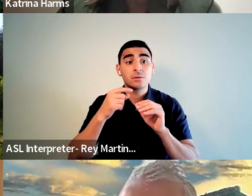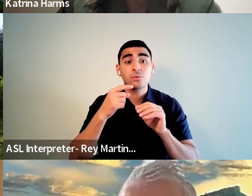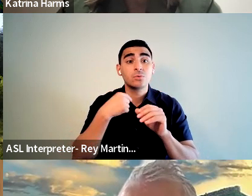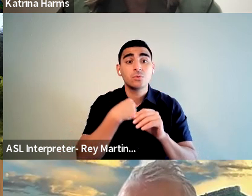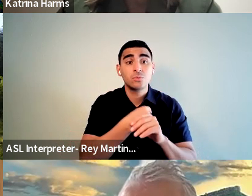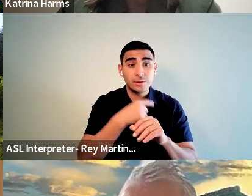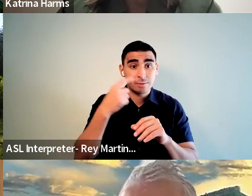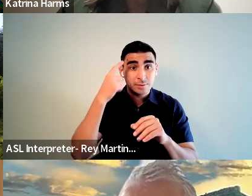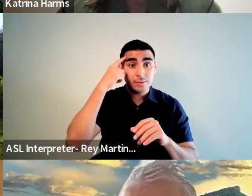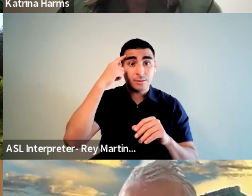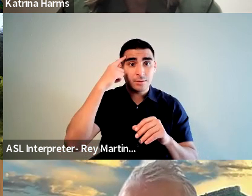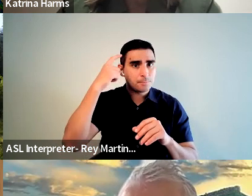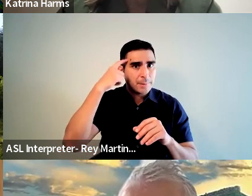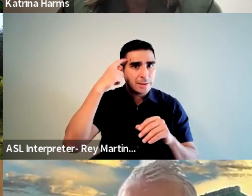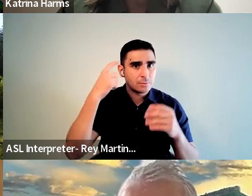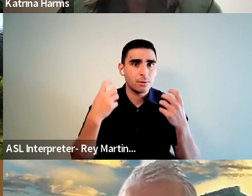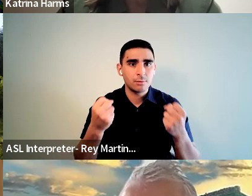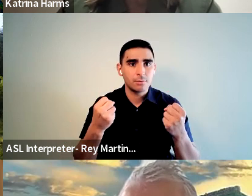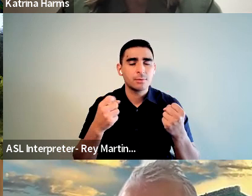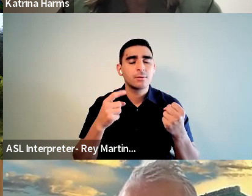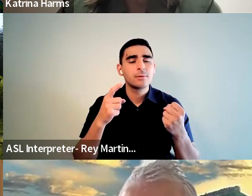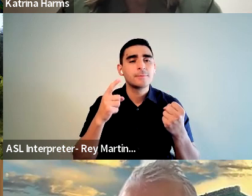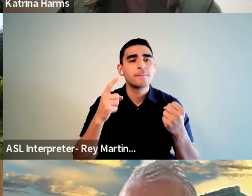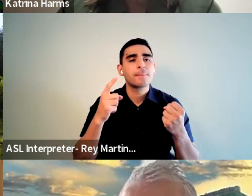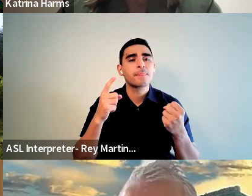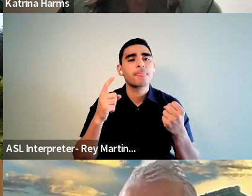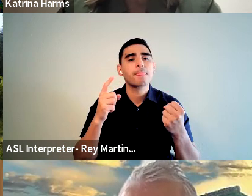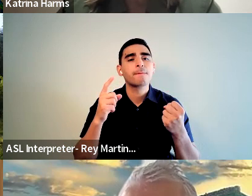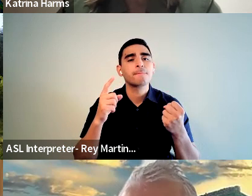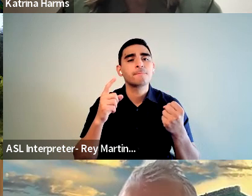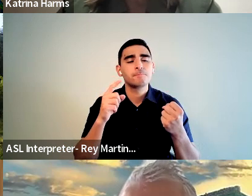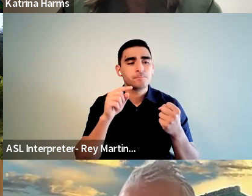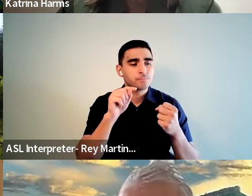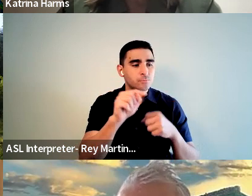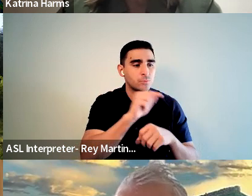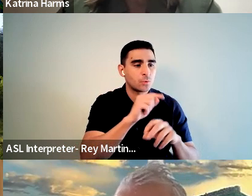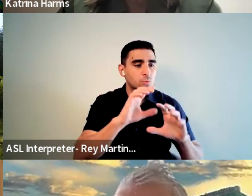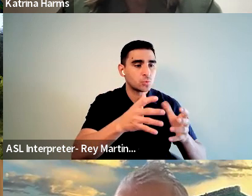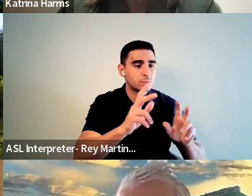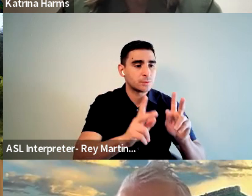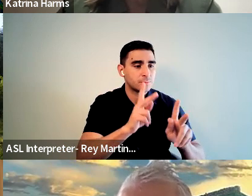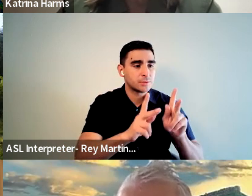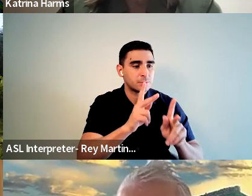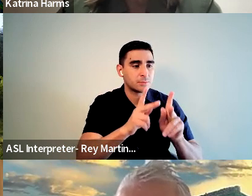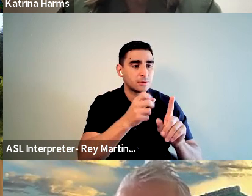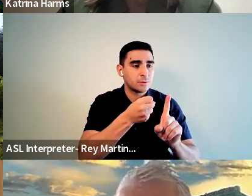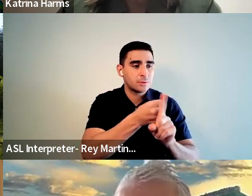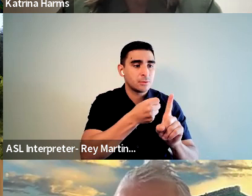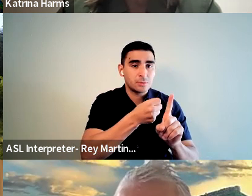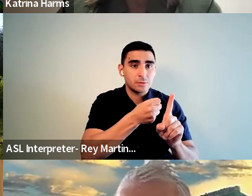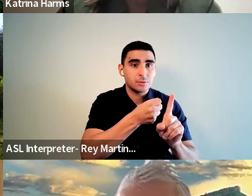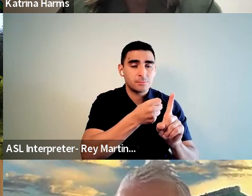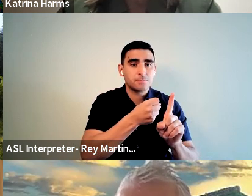about mental health, we're talking about the impacted population. And I want to keep centered in the